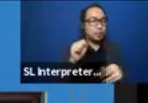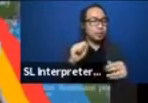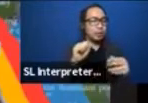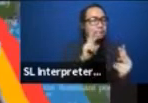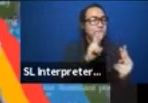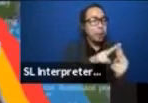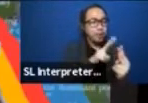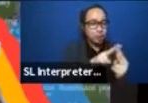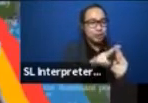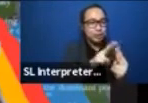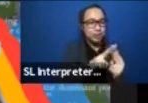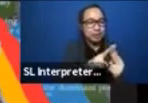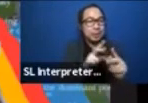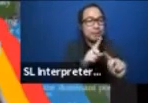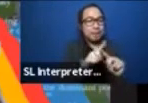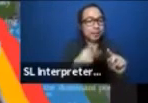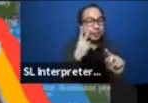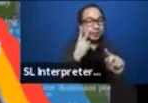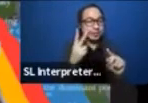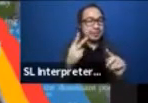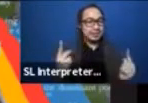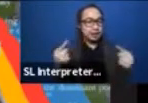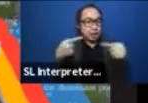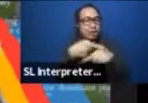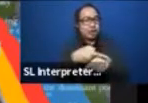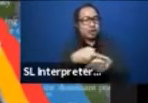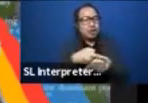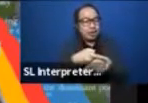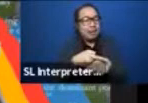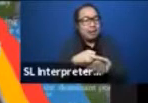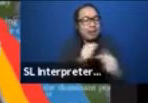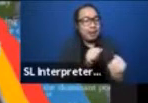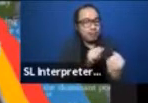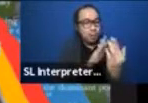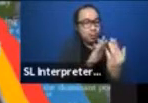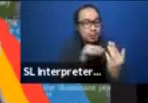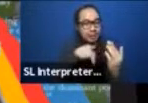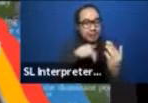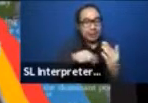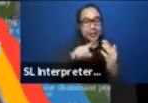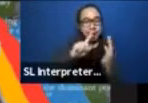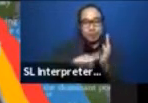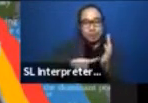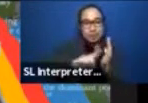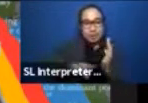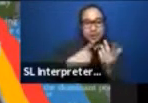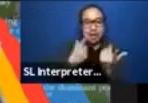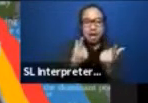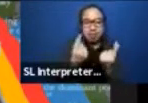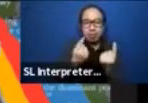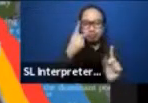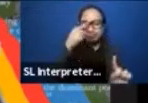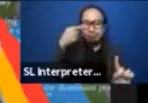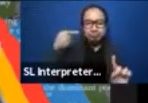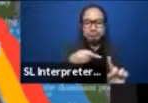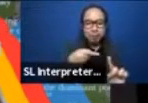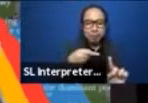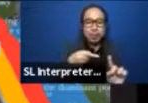but through an intersectional approach, what this research is trying to build a case towards is to have